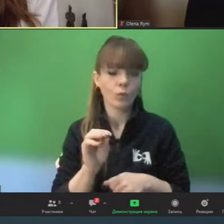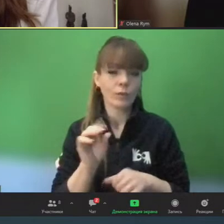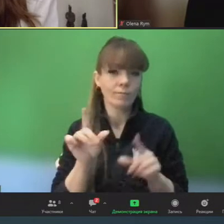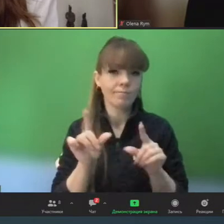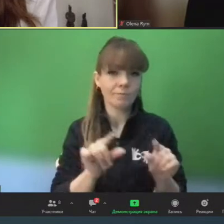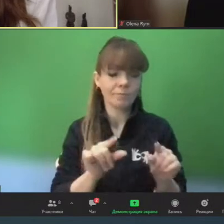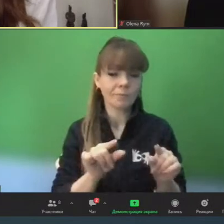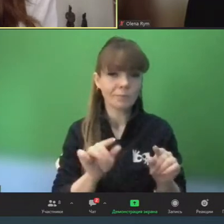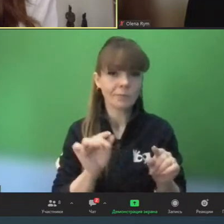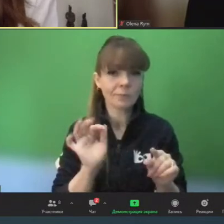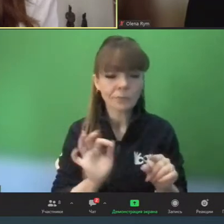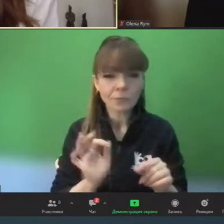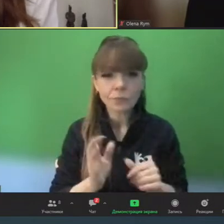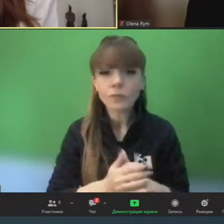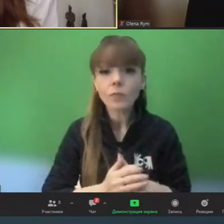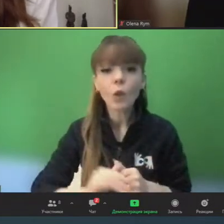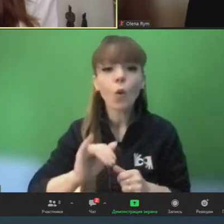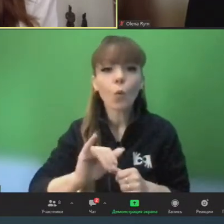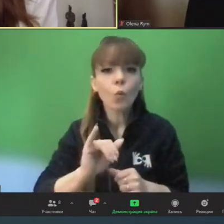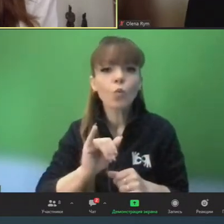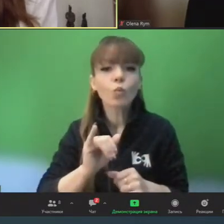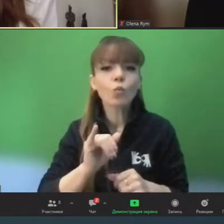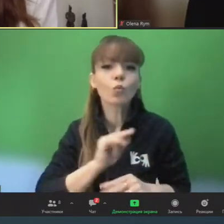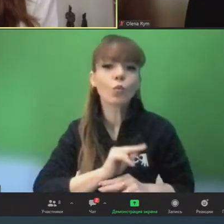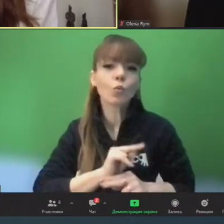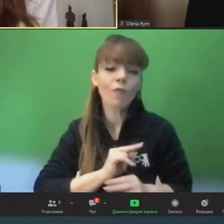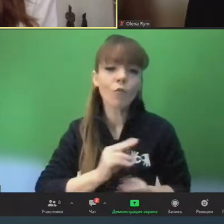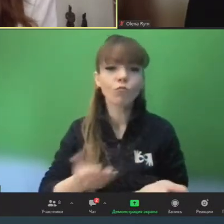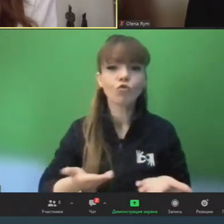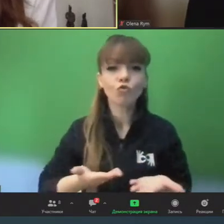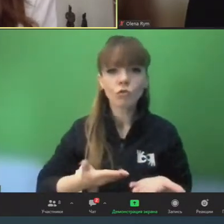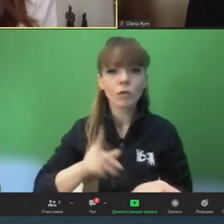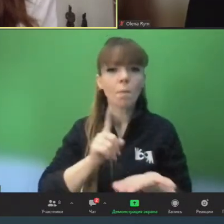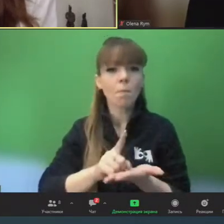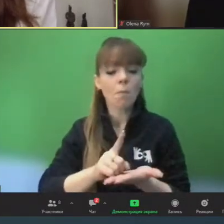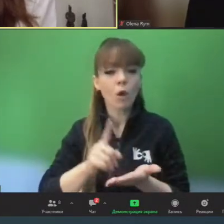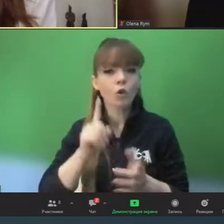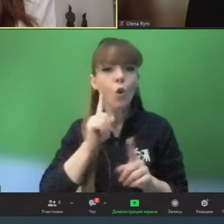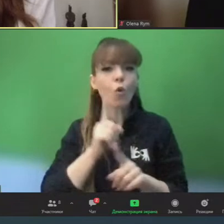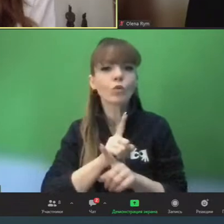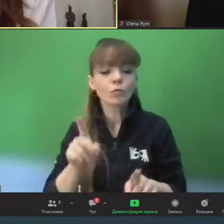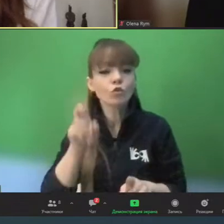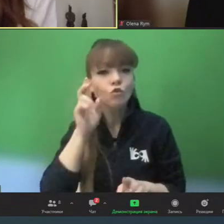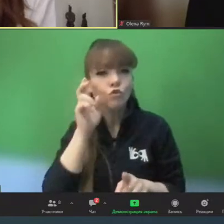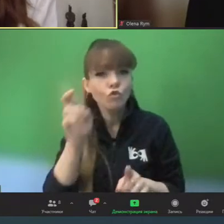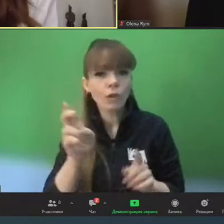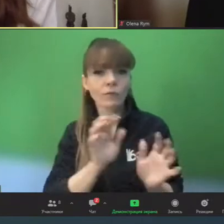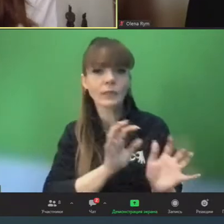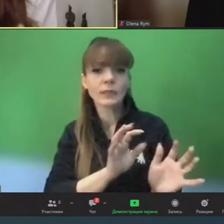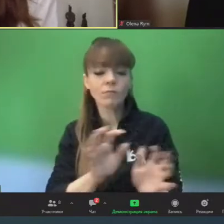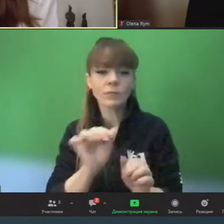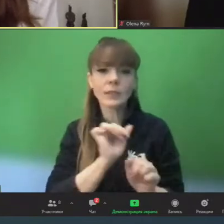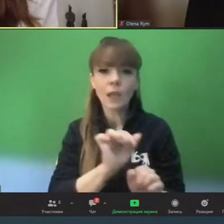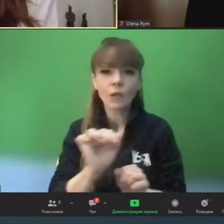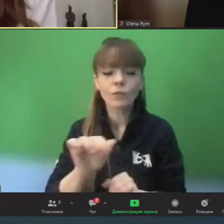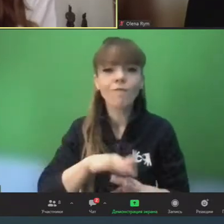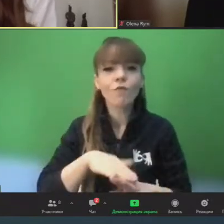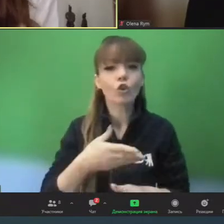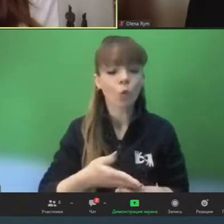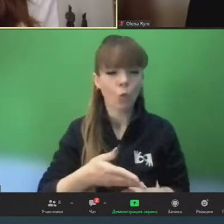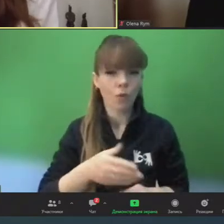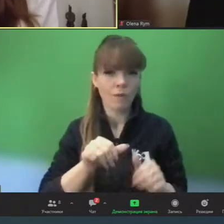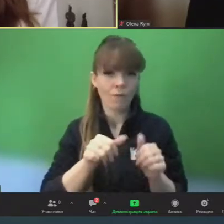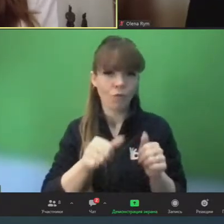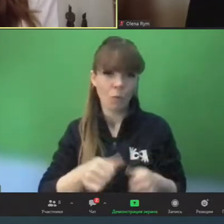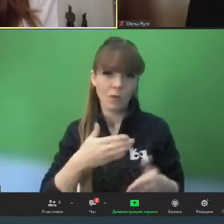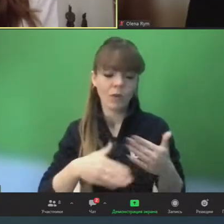heavy forms of disabilities, which is good. The people must be protected by the state, and I